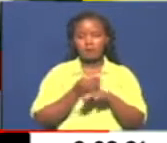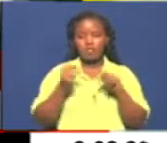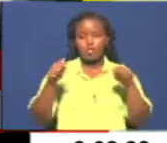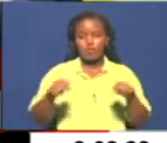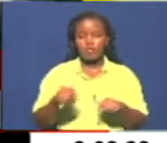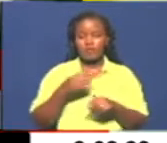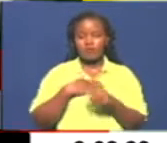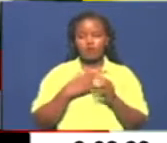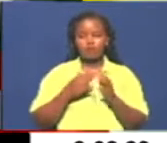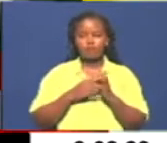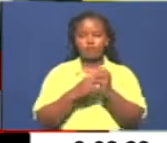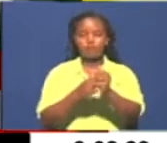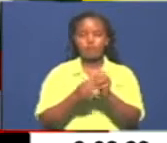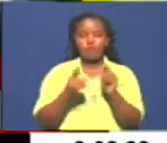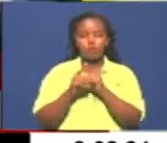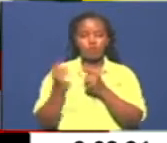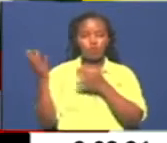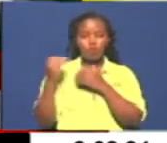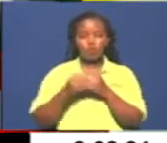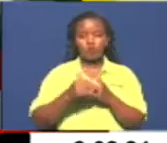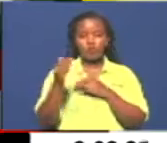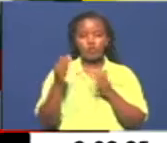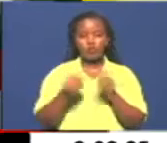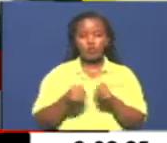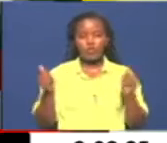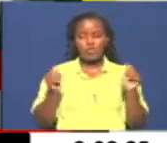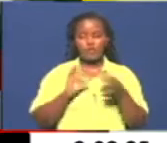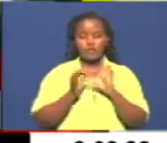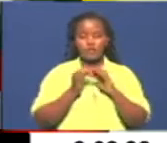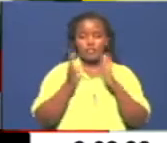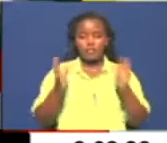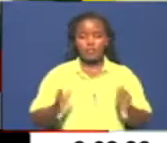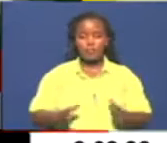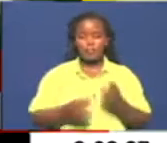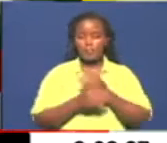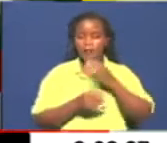and hopefully they join you on Friday. Our sign language interpreter tonight is